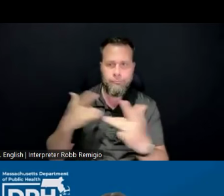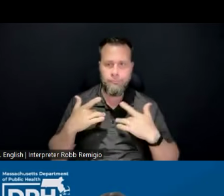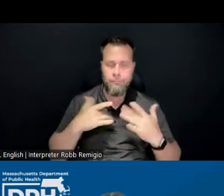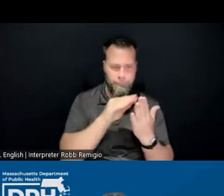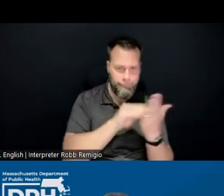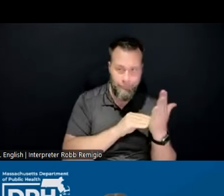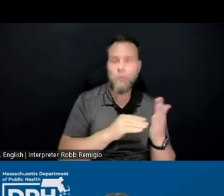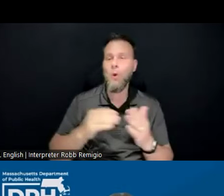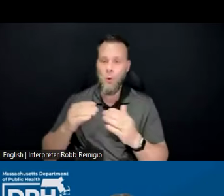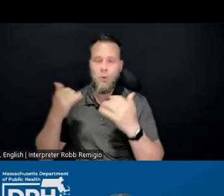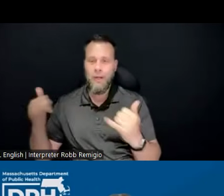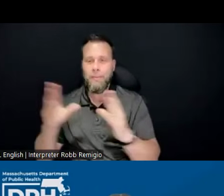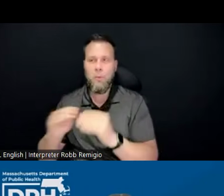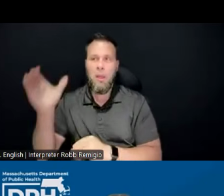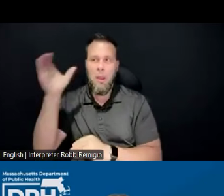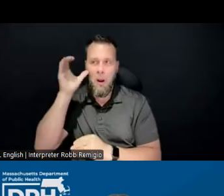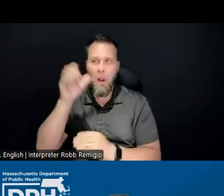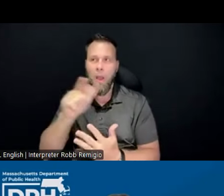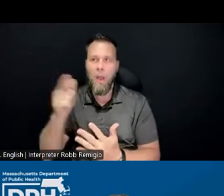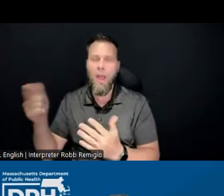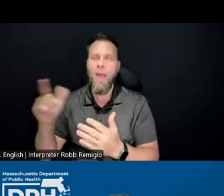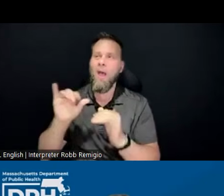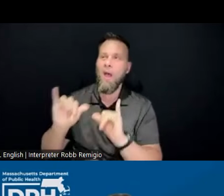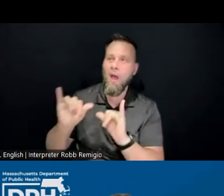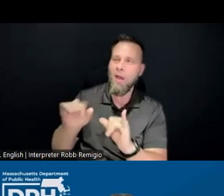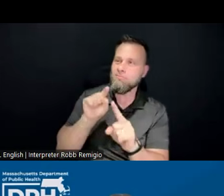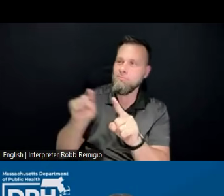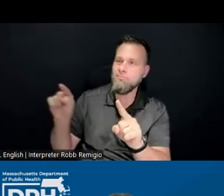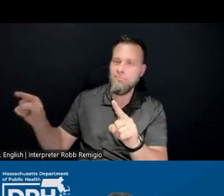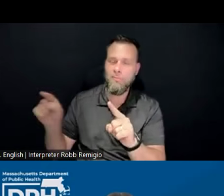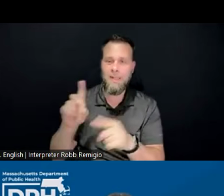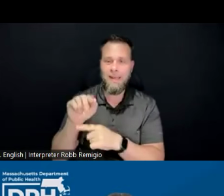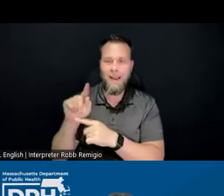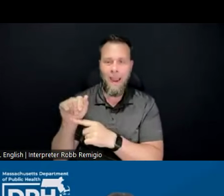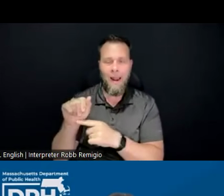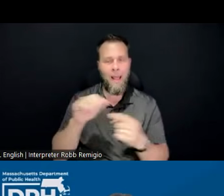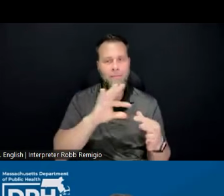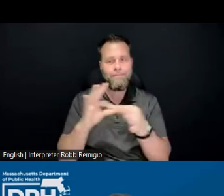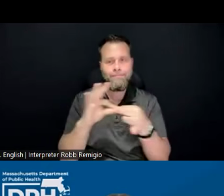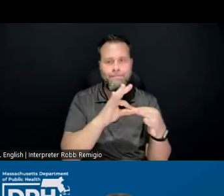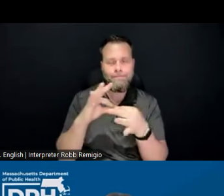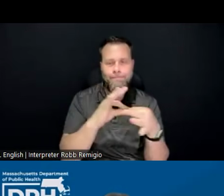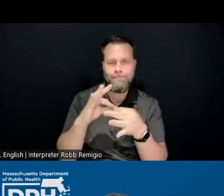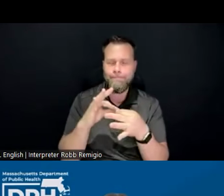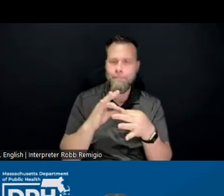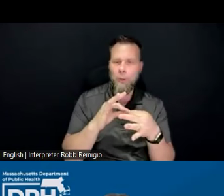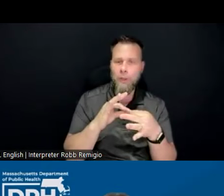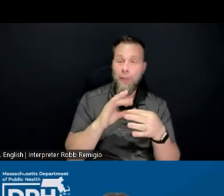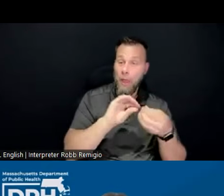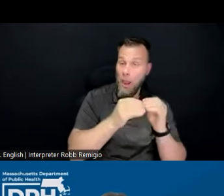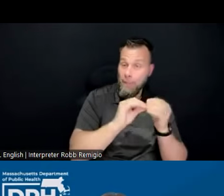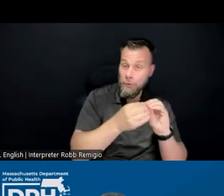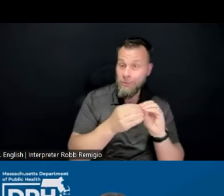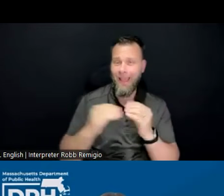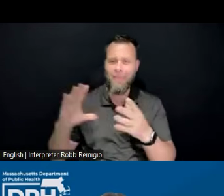from our next set of speakers about how those data are kind of linked and connected, the numbers data with the